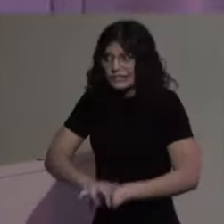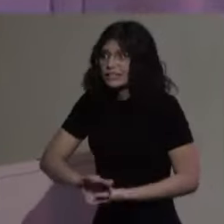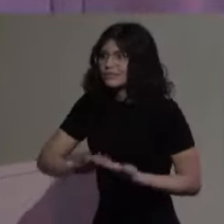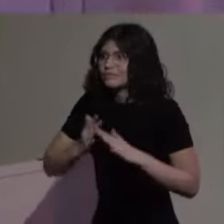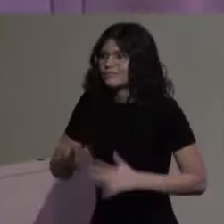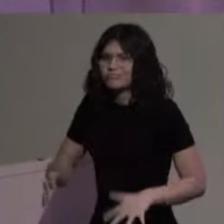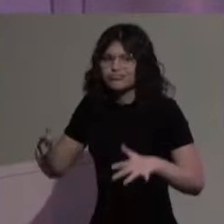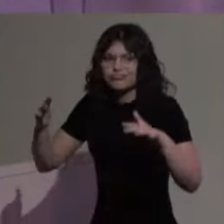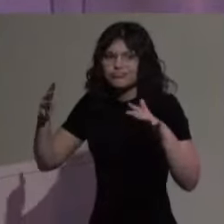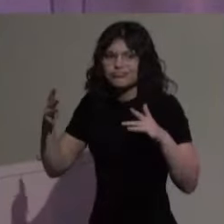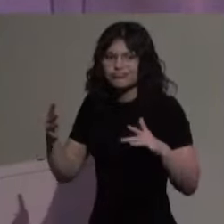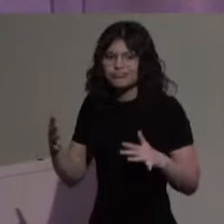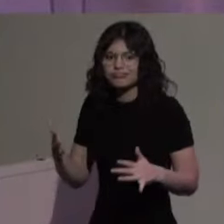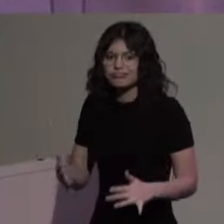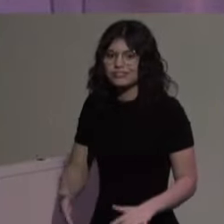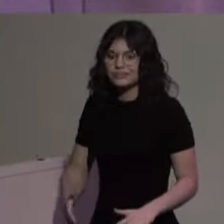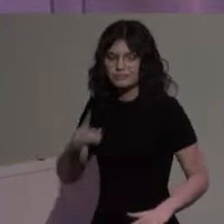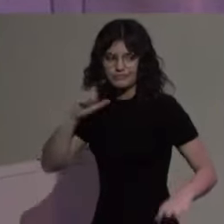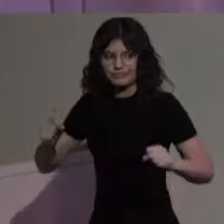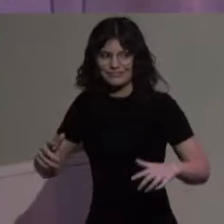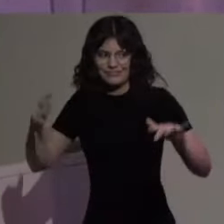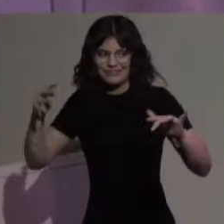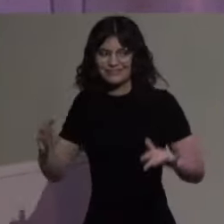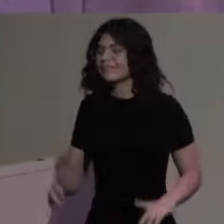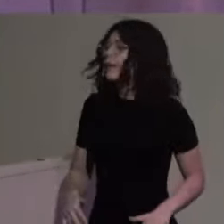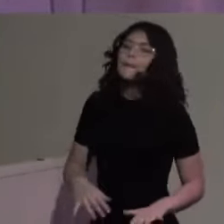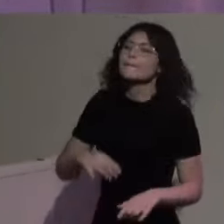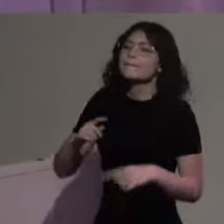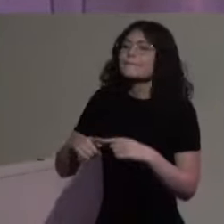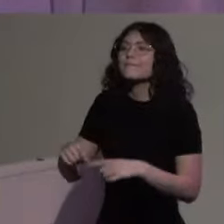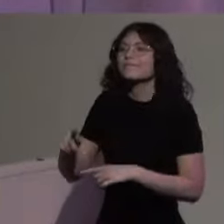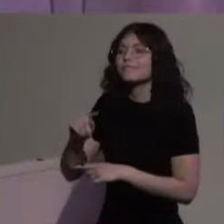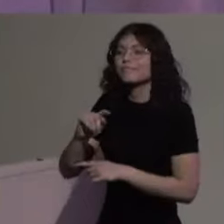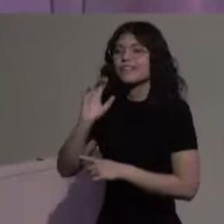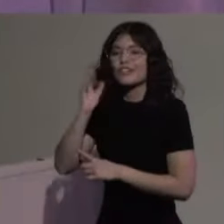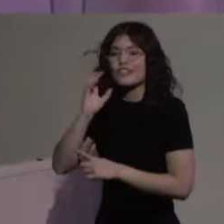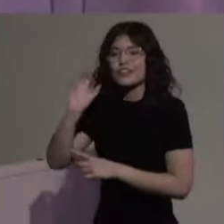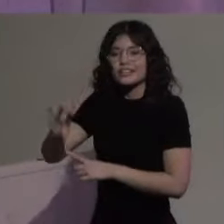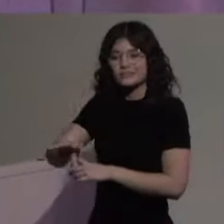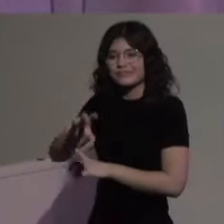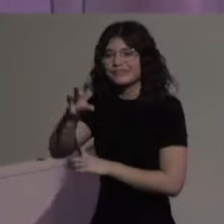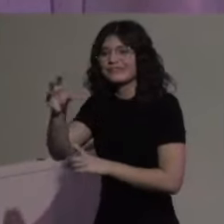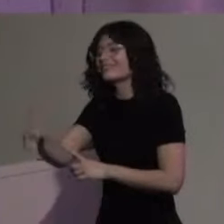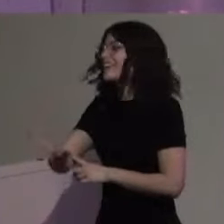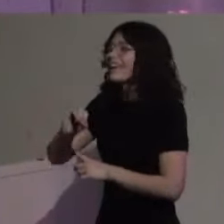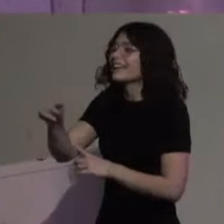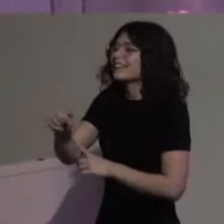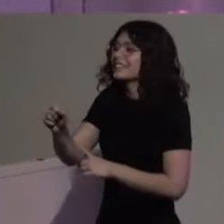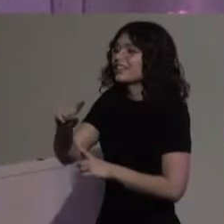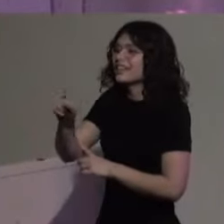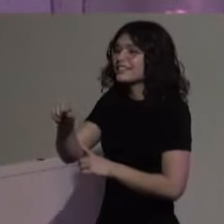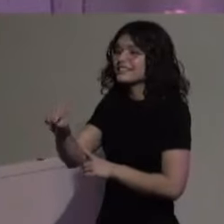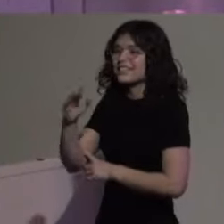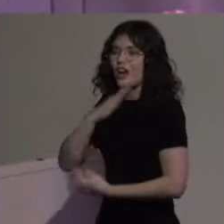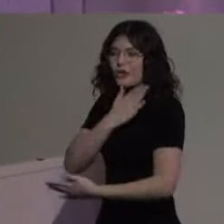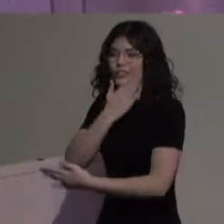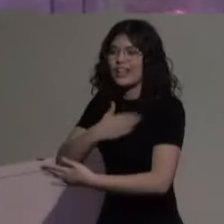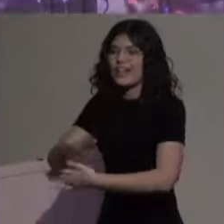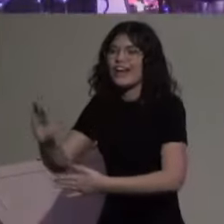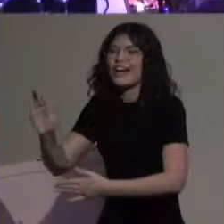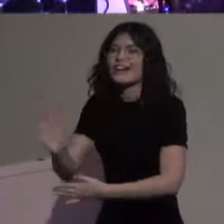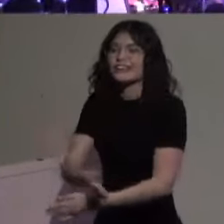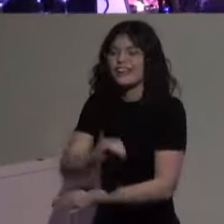pressure and I'm nervous. The taxi man said on the radio, and that Jay-Z song was on. And that Jay-Z song